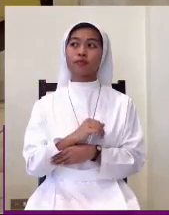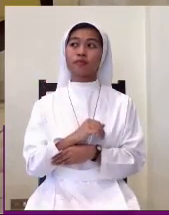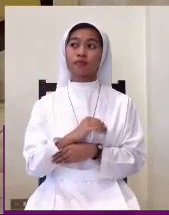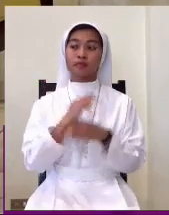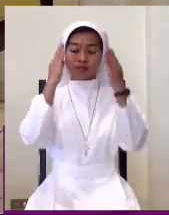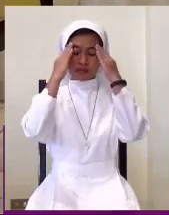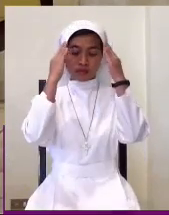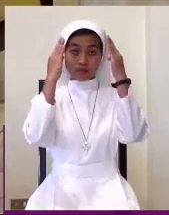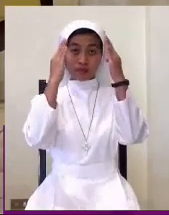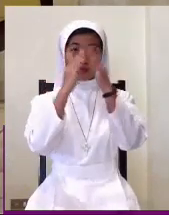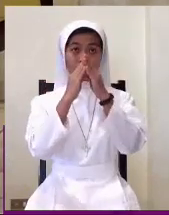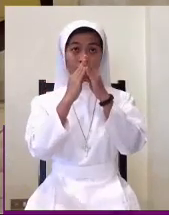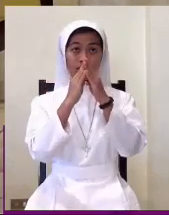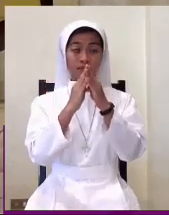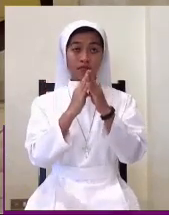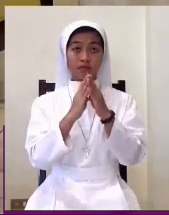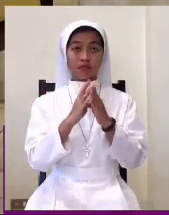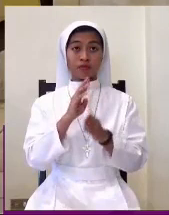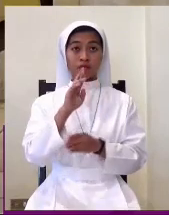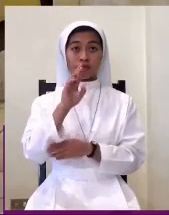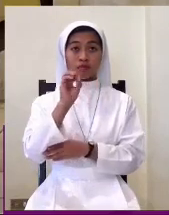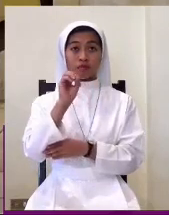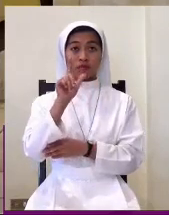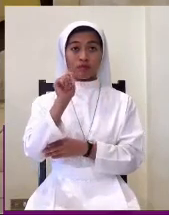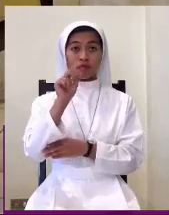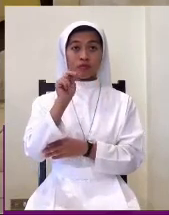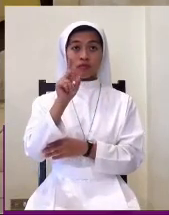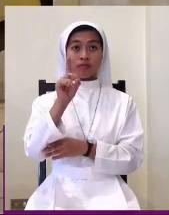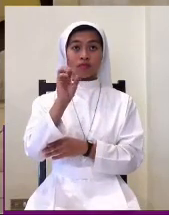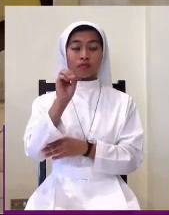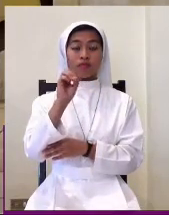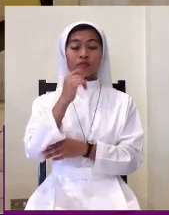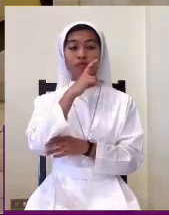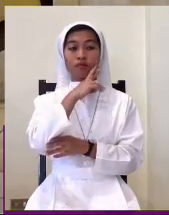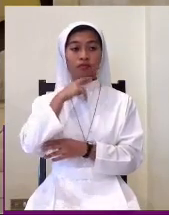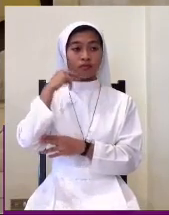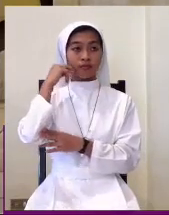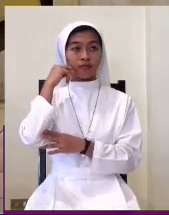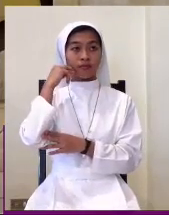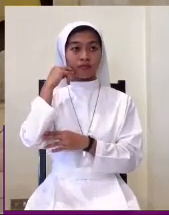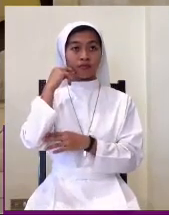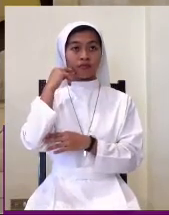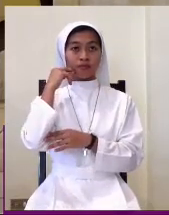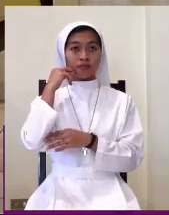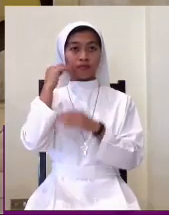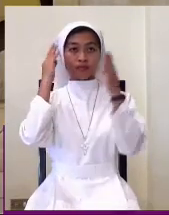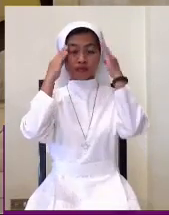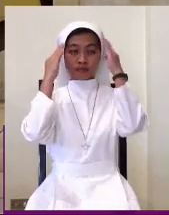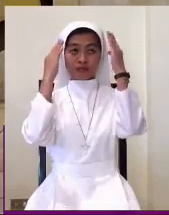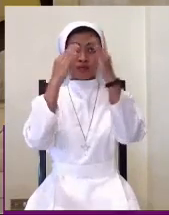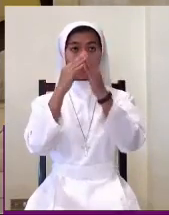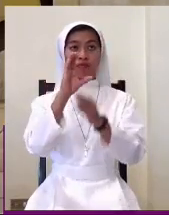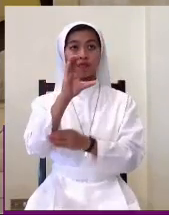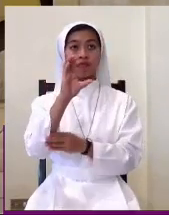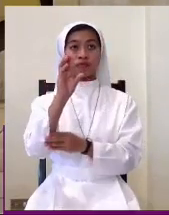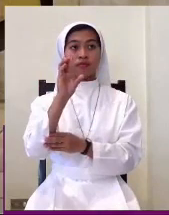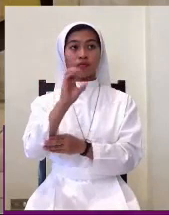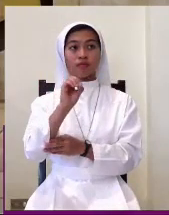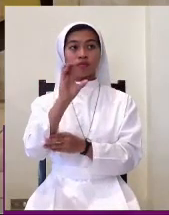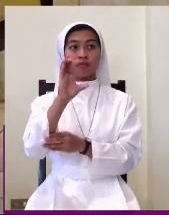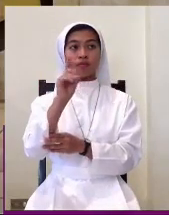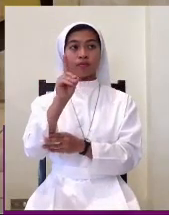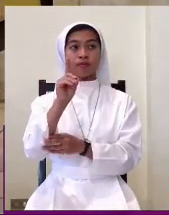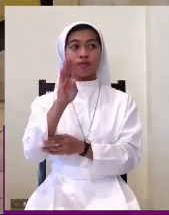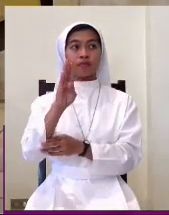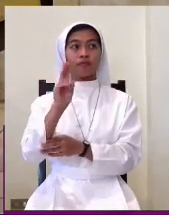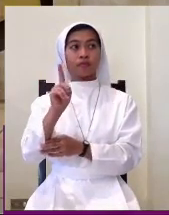beloved Archbishop, the Most Reverend Rolando J. Tria, Tirona, OCDDD, Archbishop of